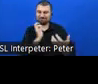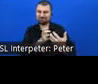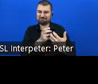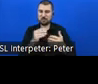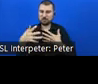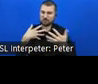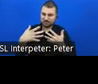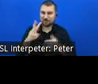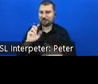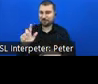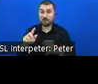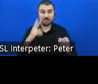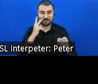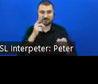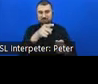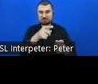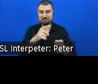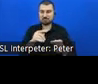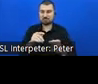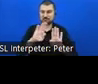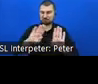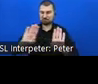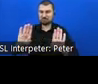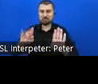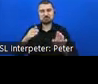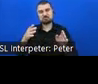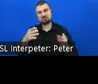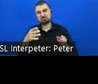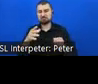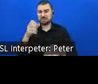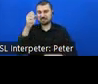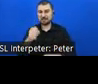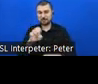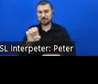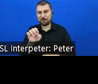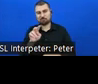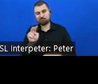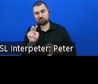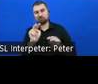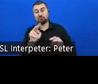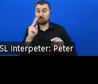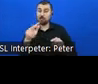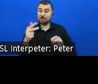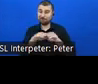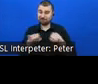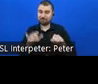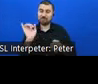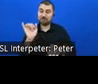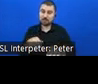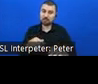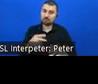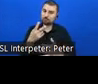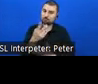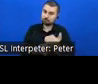southeast. And the third floor was both simultaneously a private space,